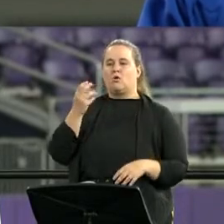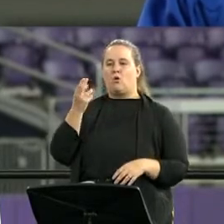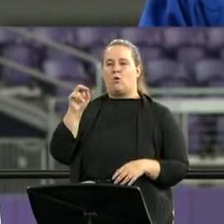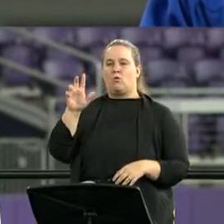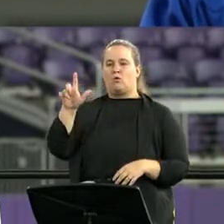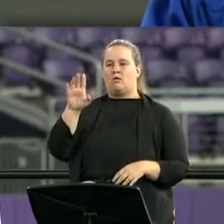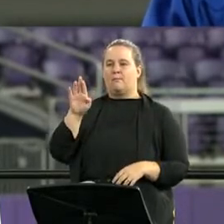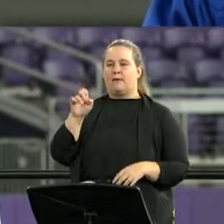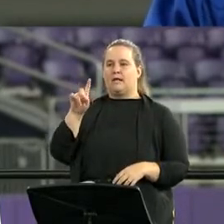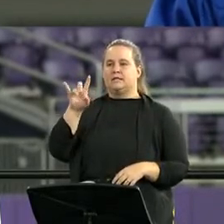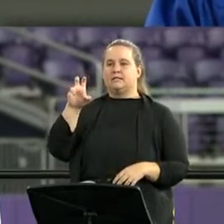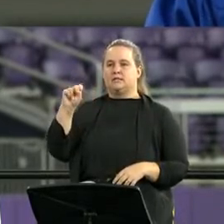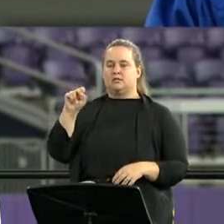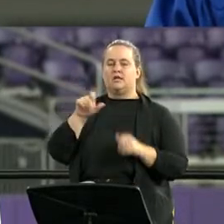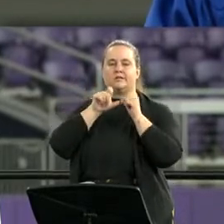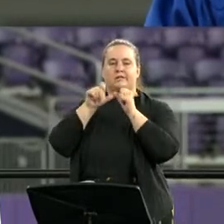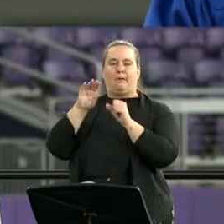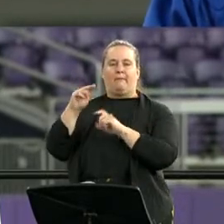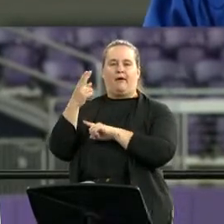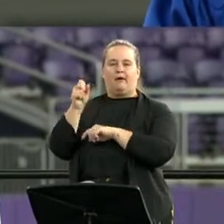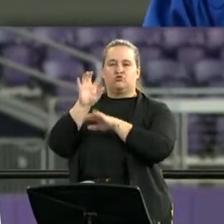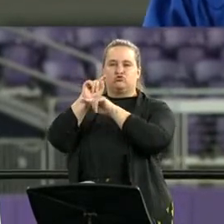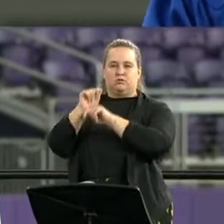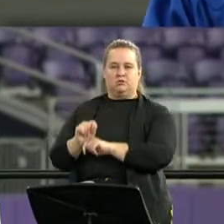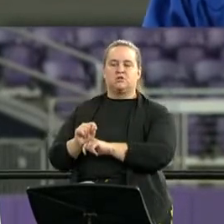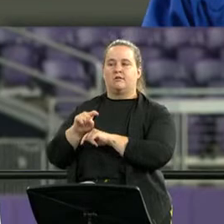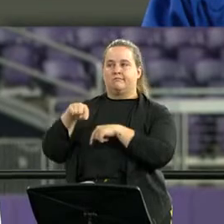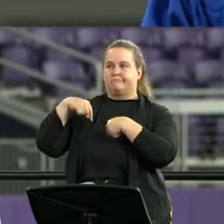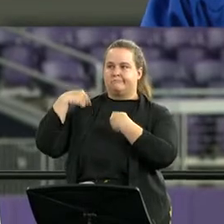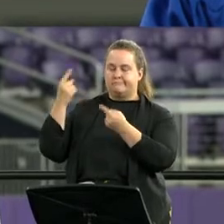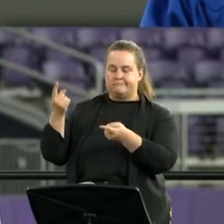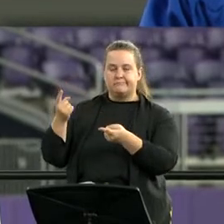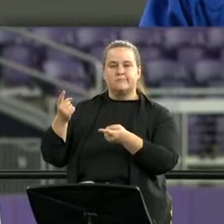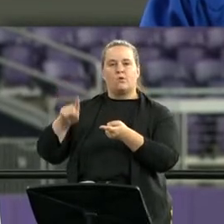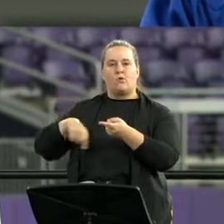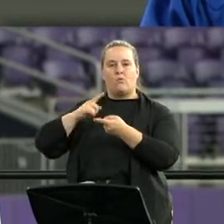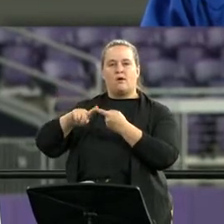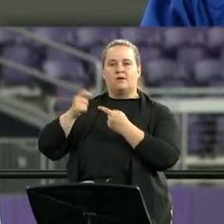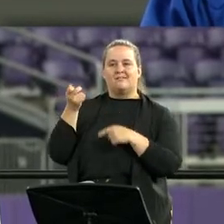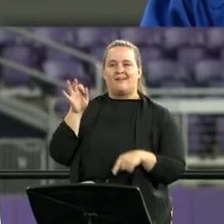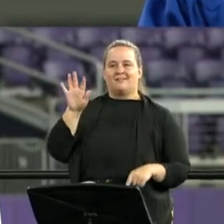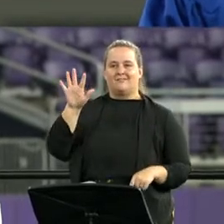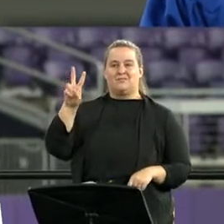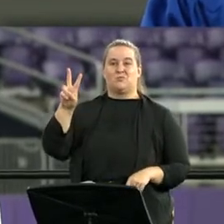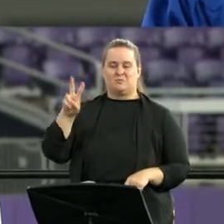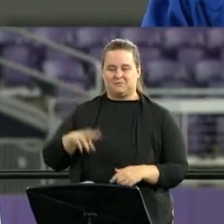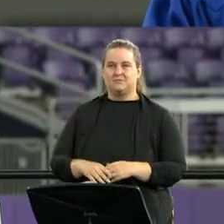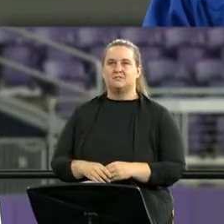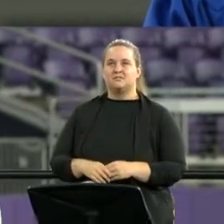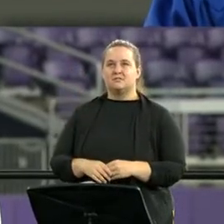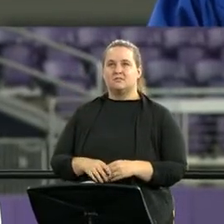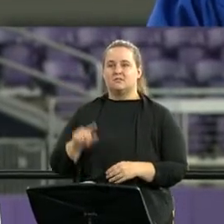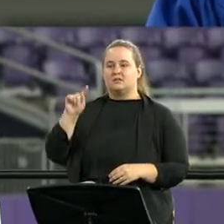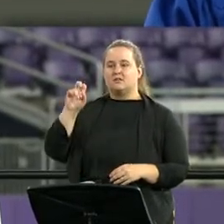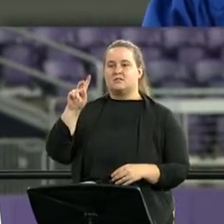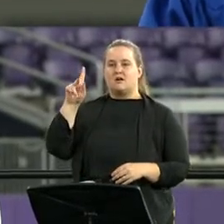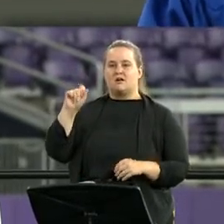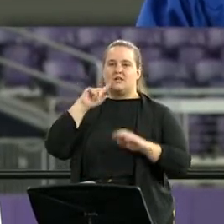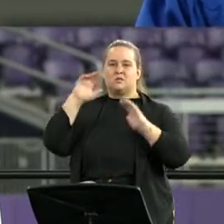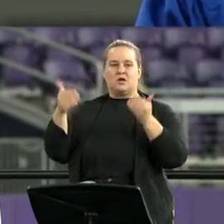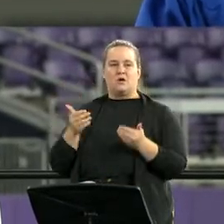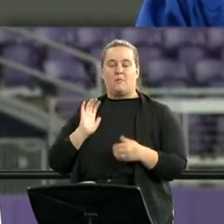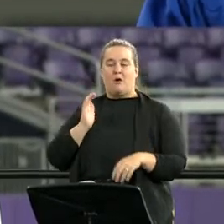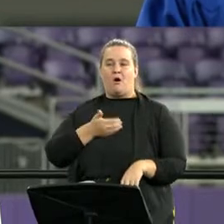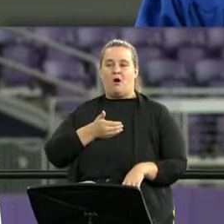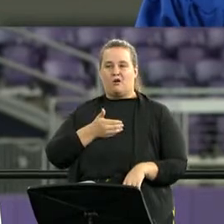Lutkin and continue a Minnetonka High School tradition that has been going on since 1952. Tonka, let's welcome our